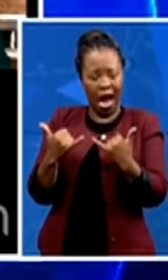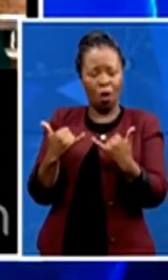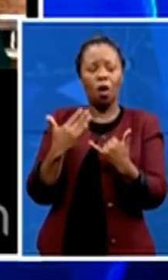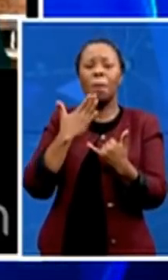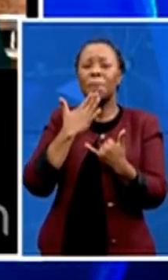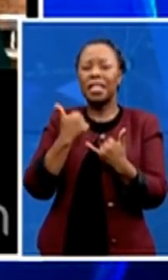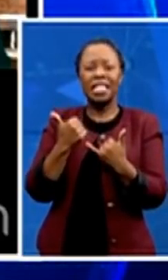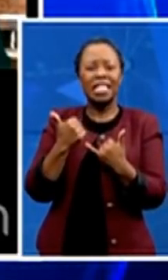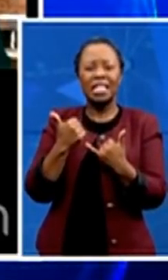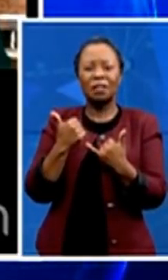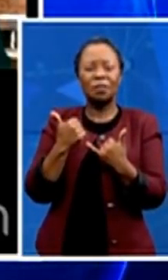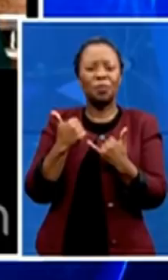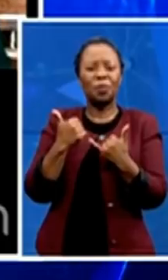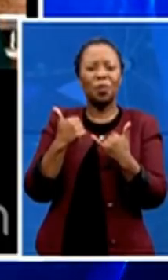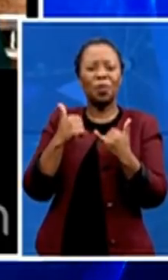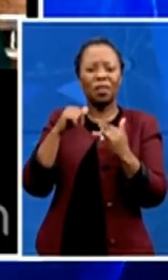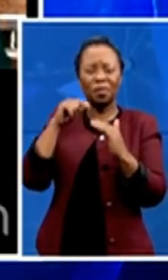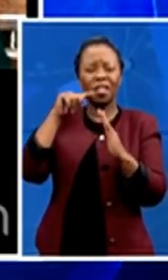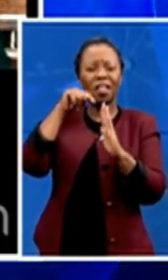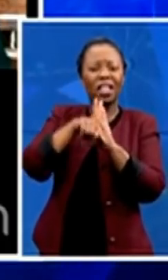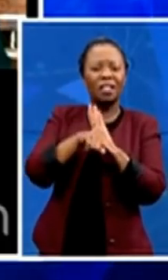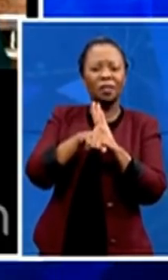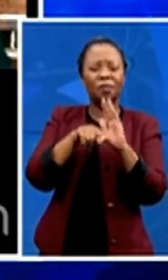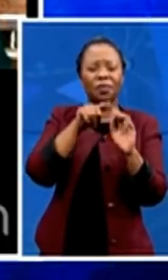the sentence and the